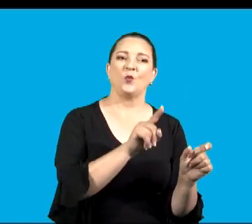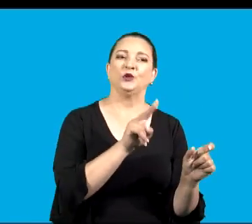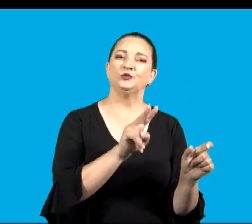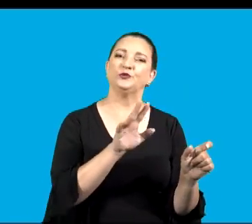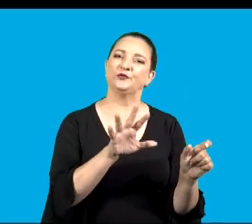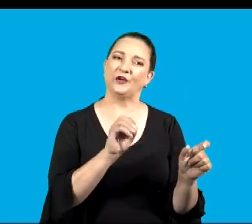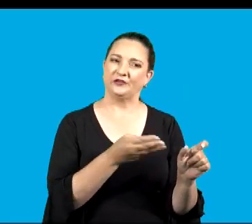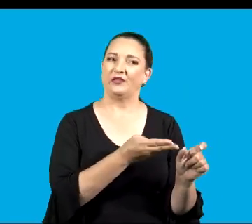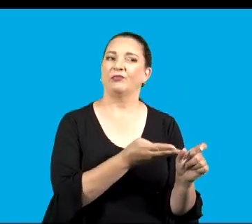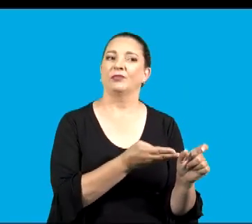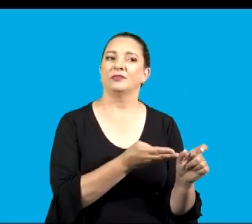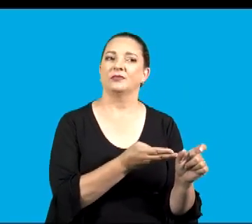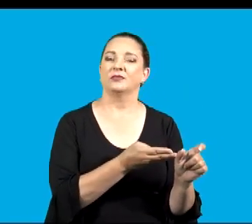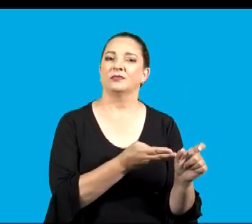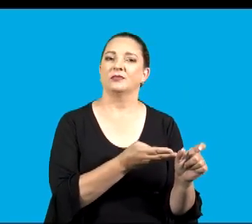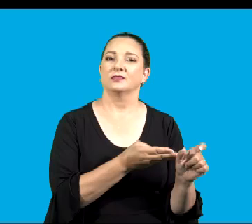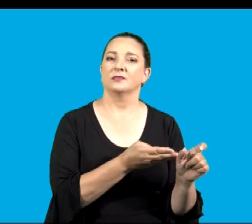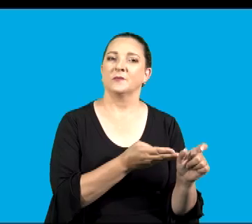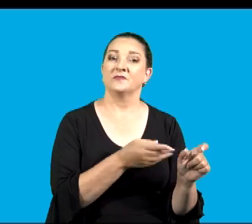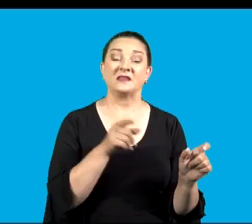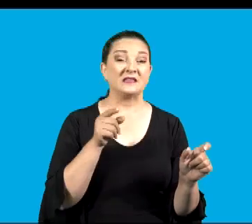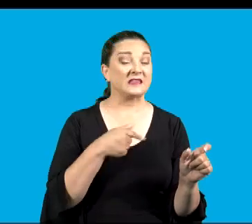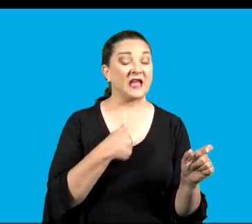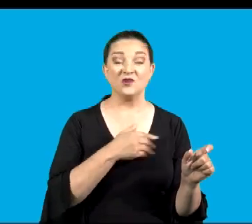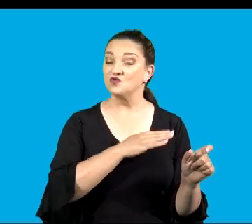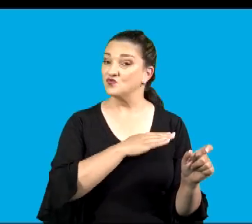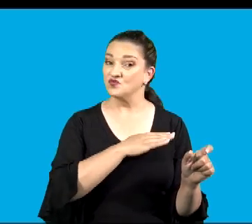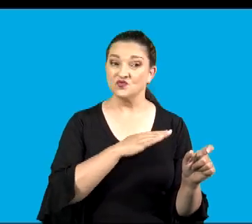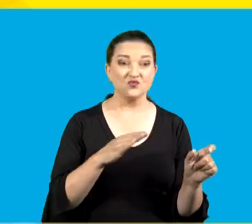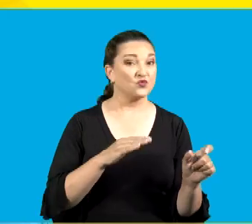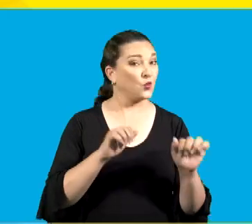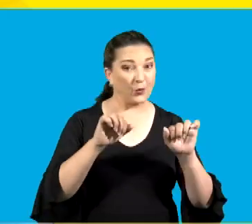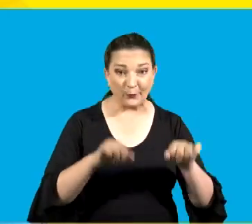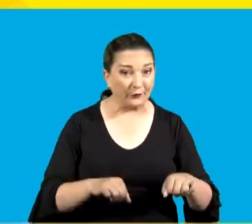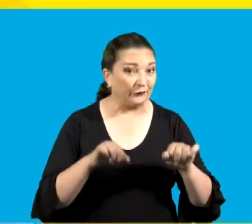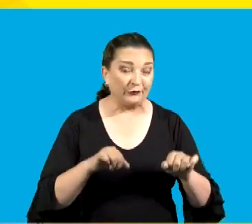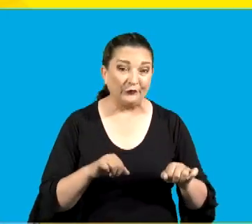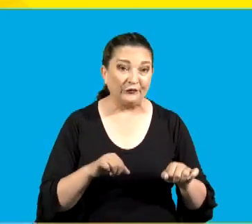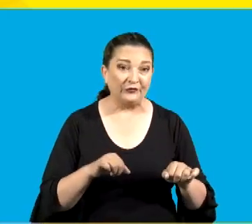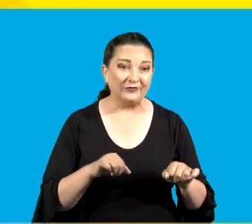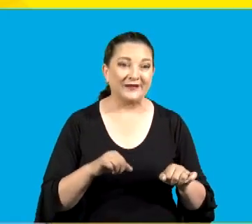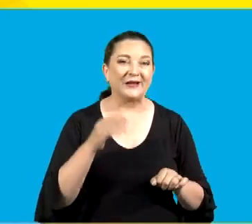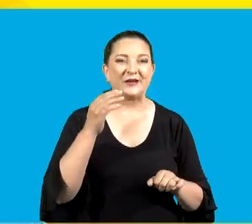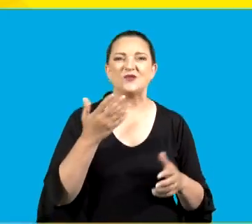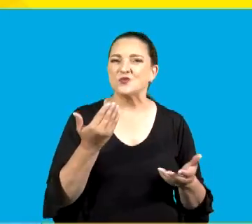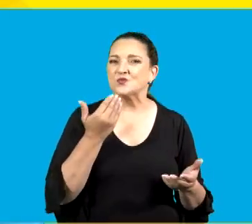discount, 1,250. You can see they did not record the discount because it was not approved. So you already know